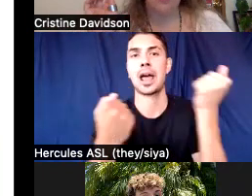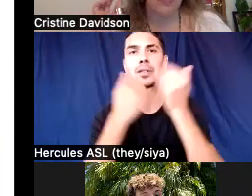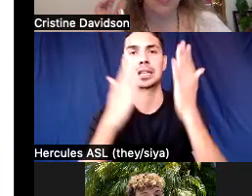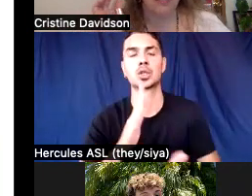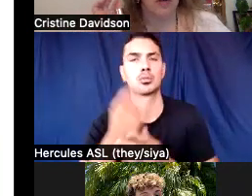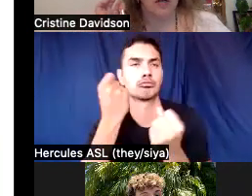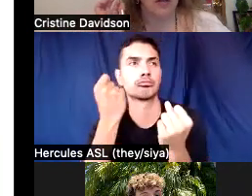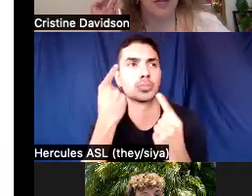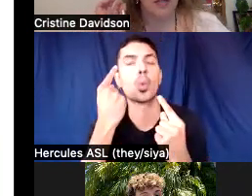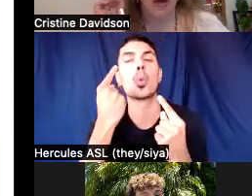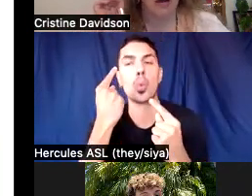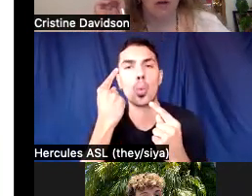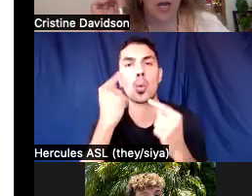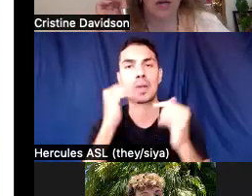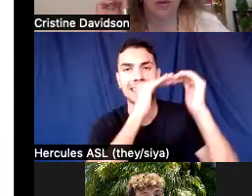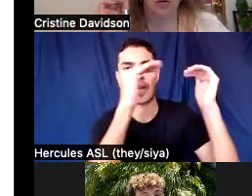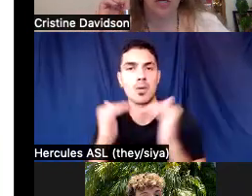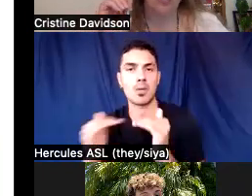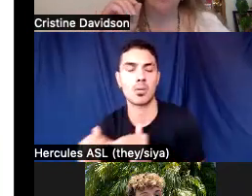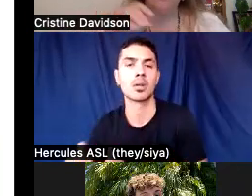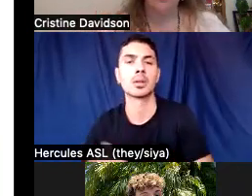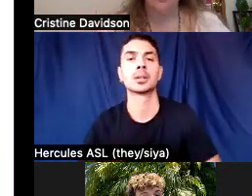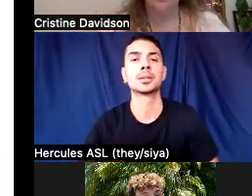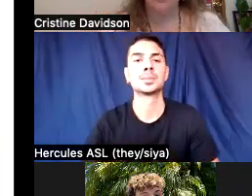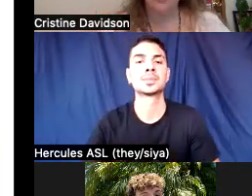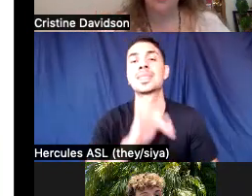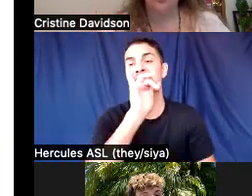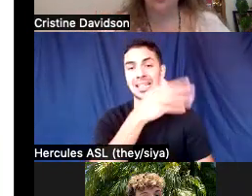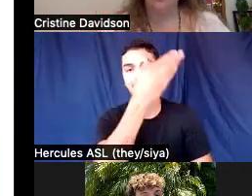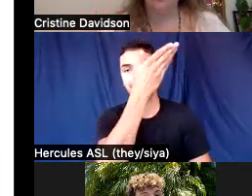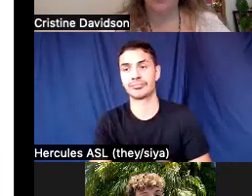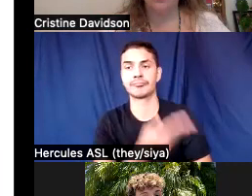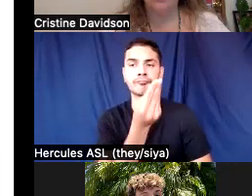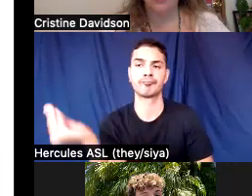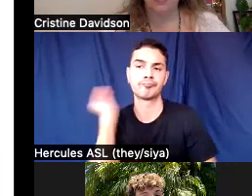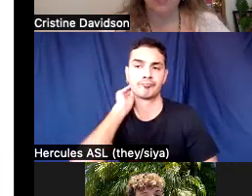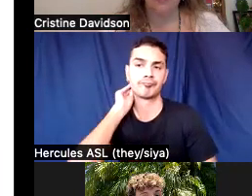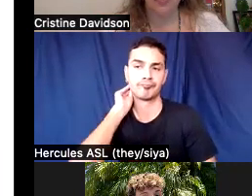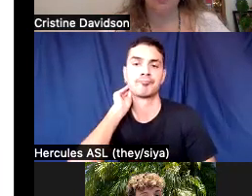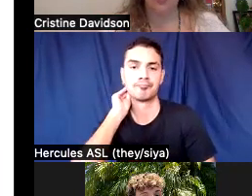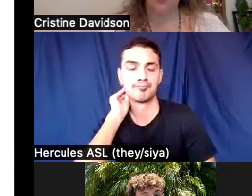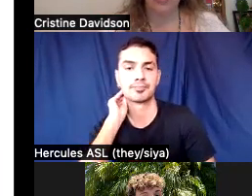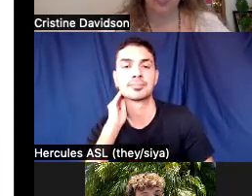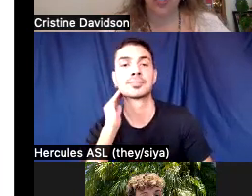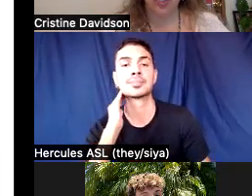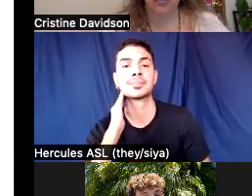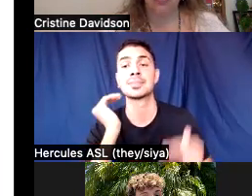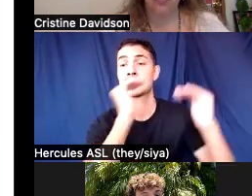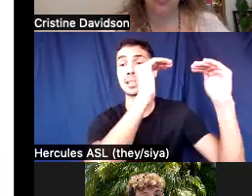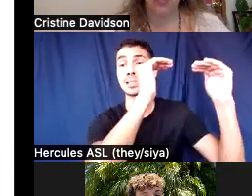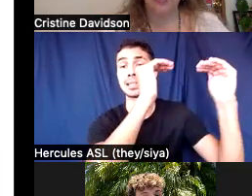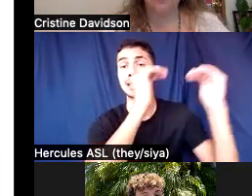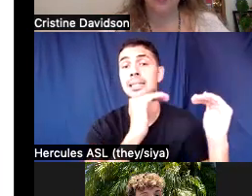just have a little bit of a thing in the back of our head about it. So the 2nd degree would be the same as 1st, but no